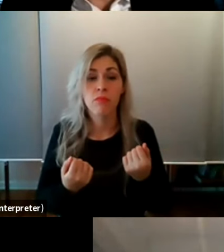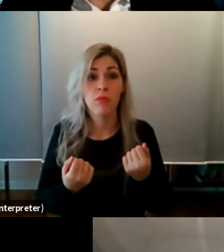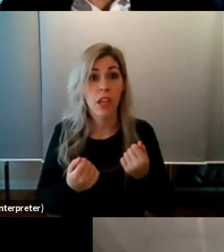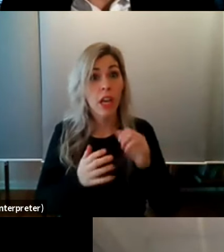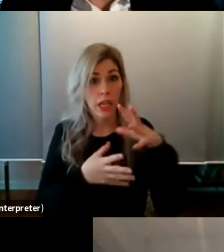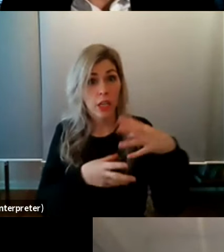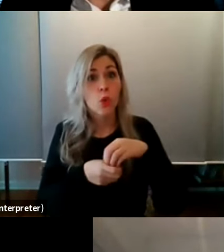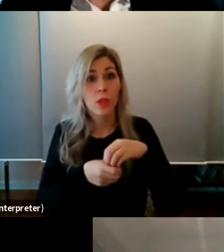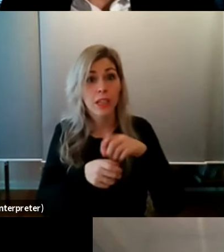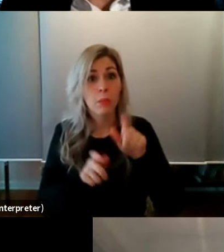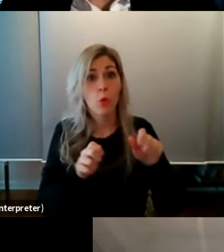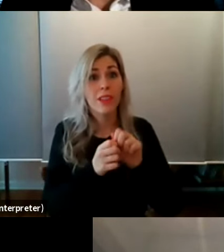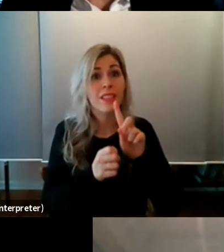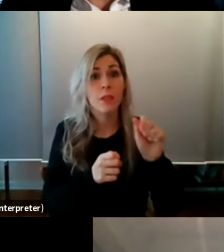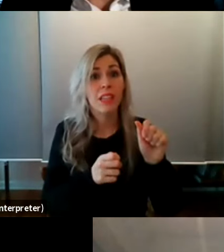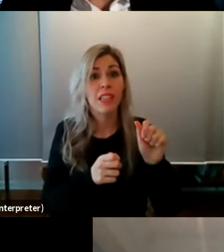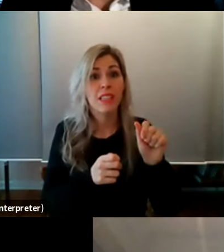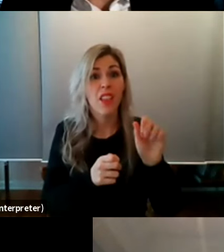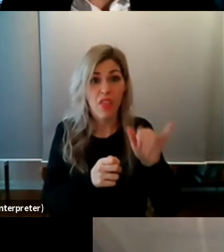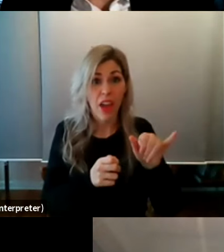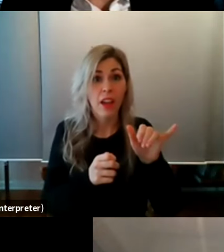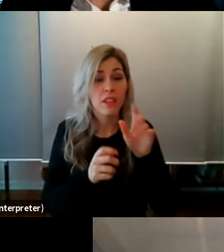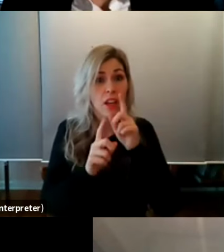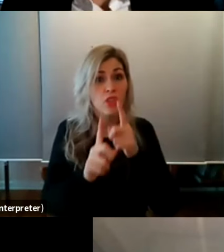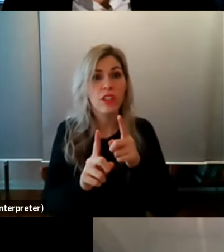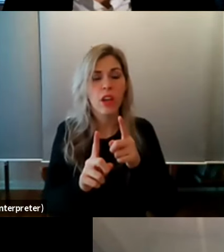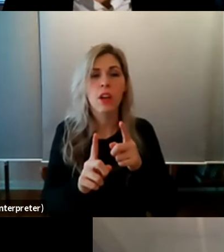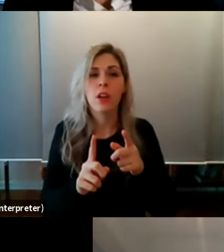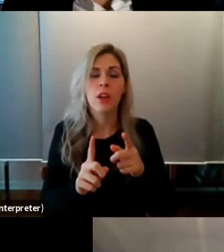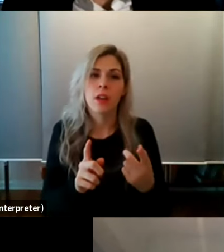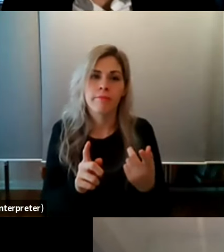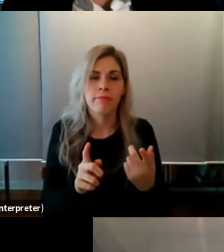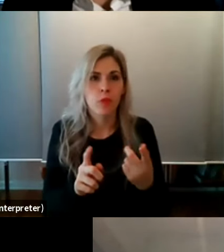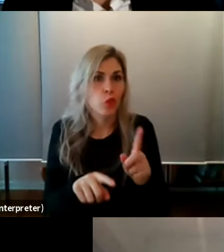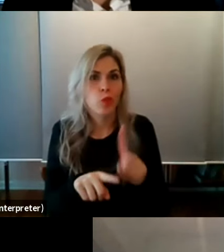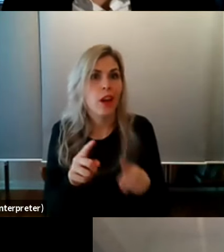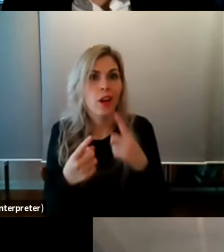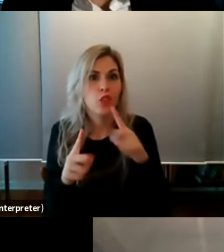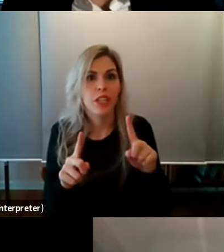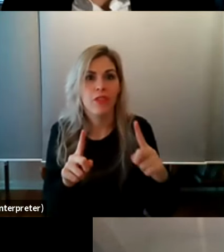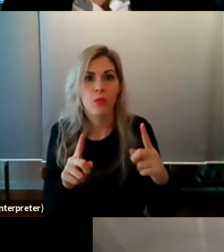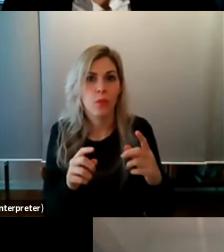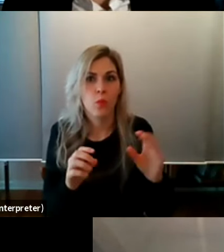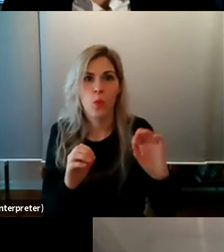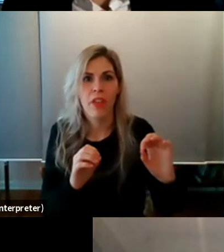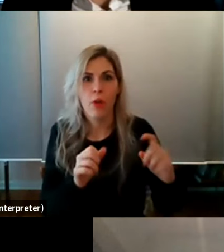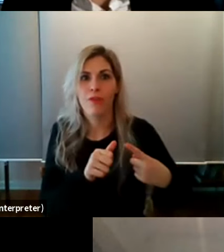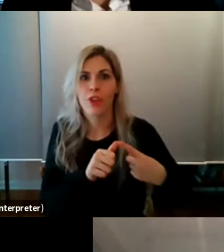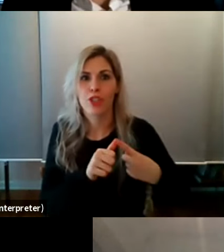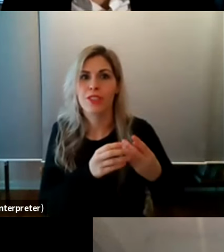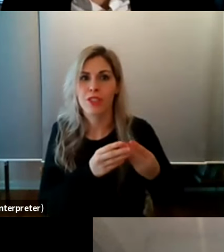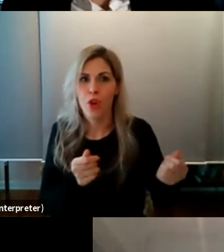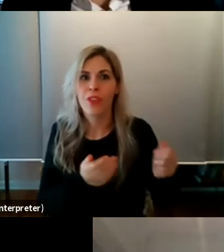of persons with disabilities without addressing issues of schooling,